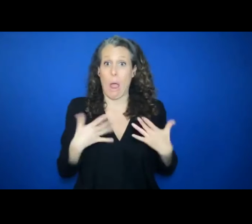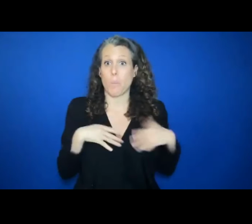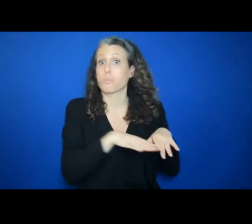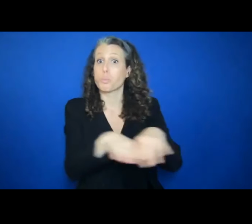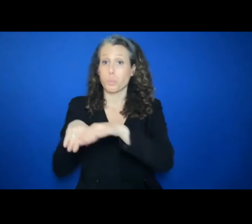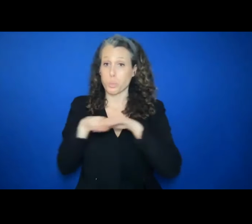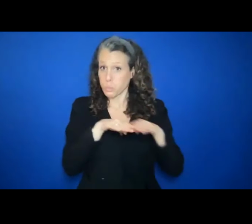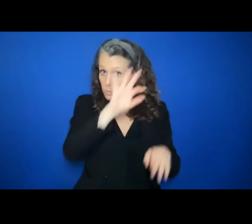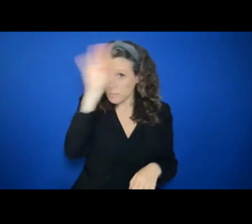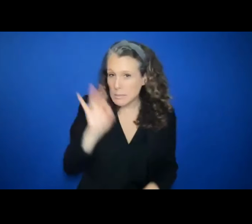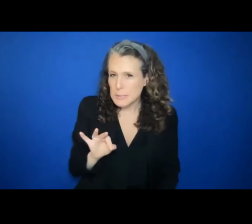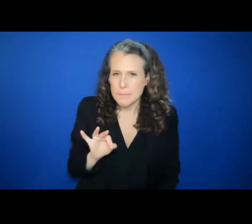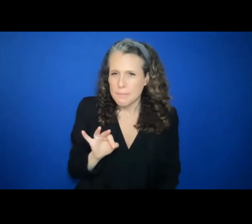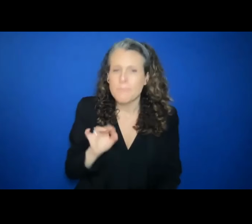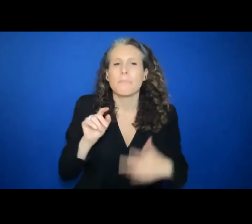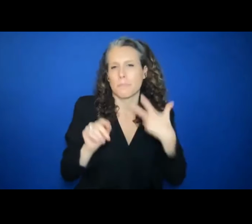I want to make 3 points about that.